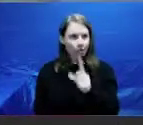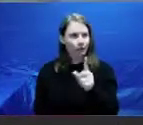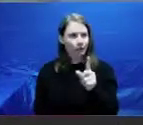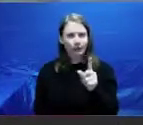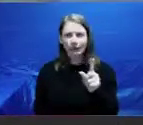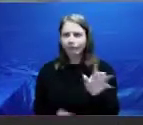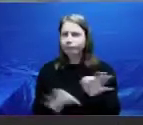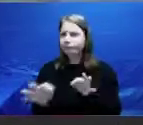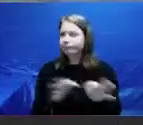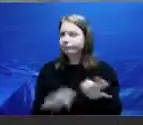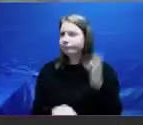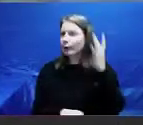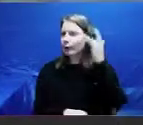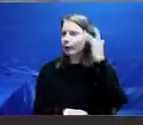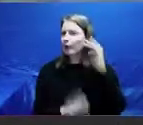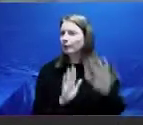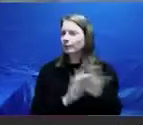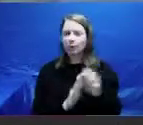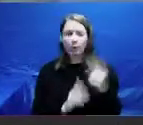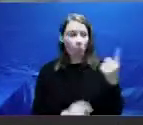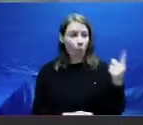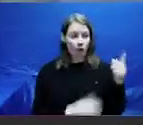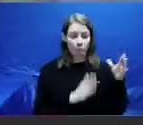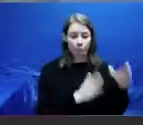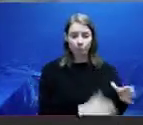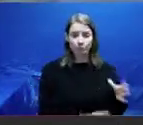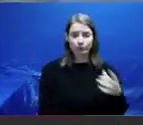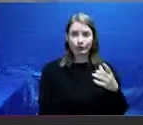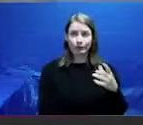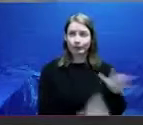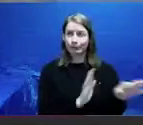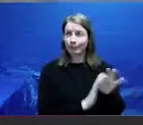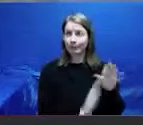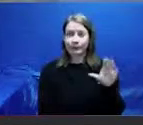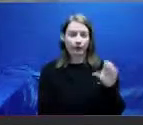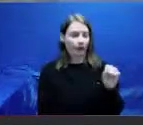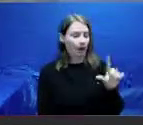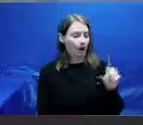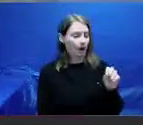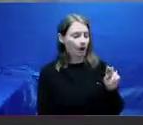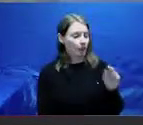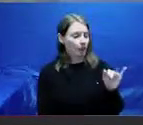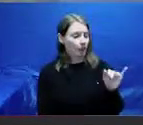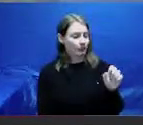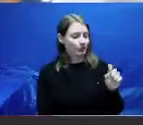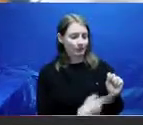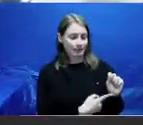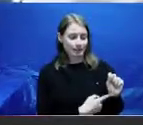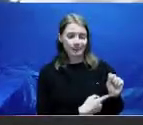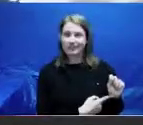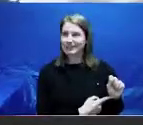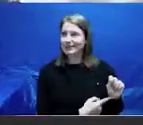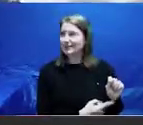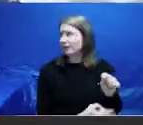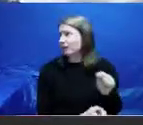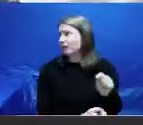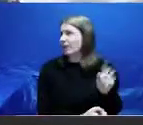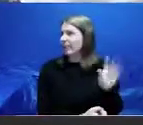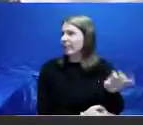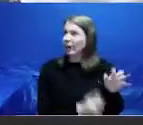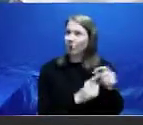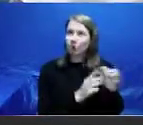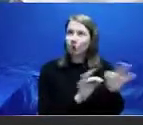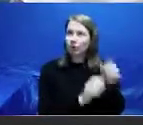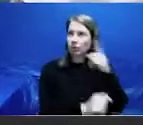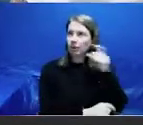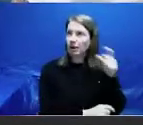example, I think there's one kid who talked about colonists because they were there. That's not really useful for them when they go to write. Realizing it